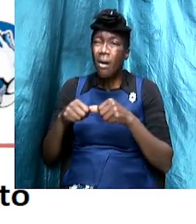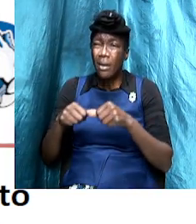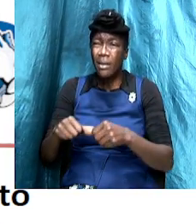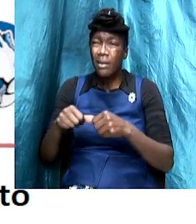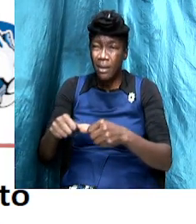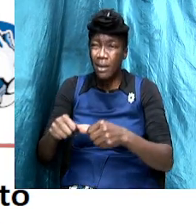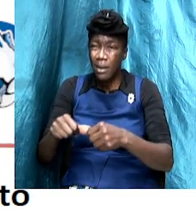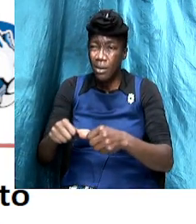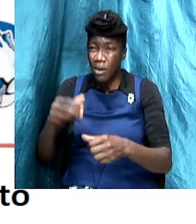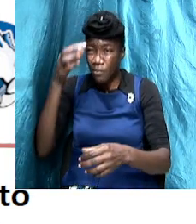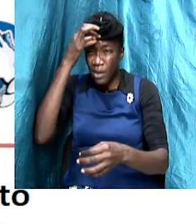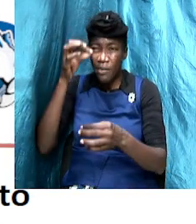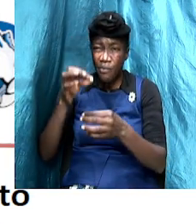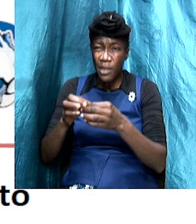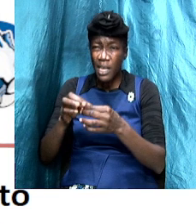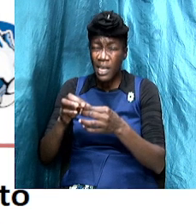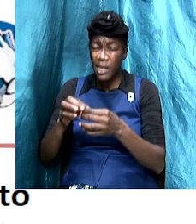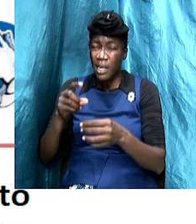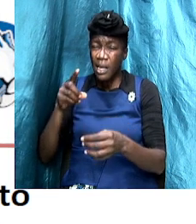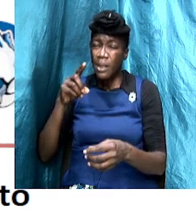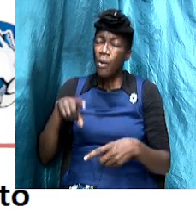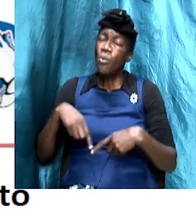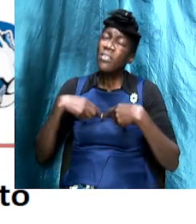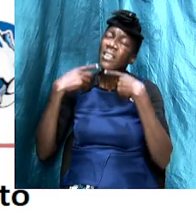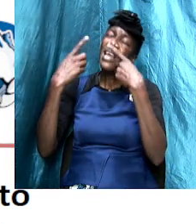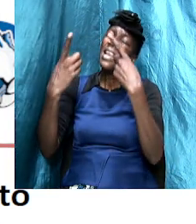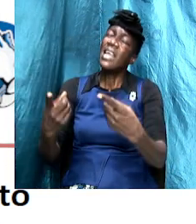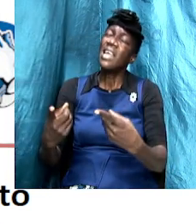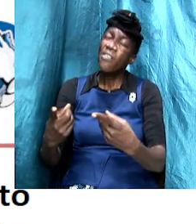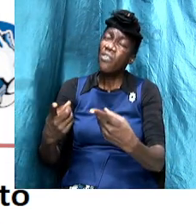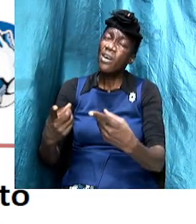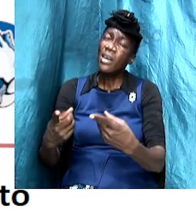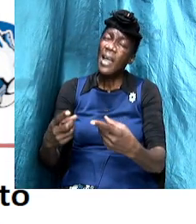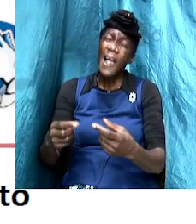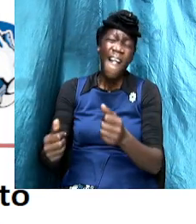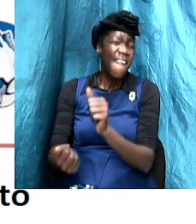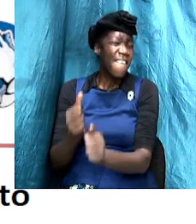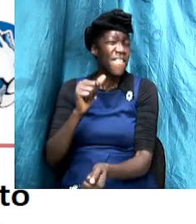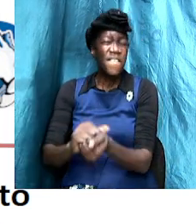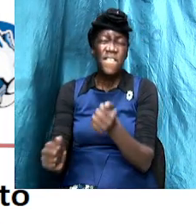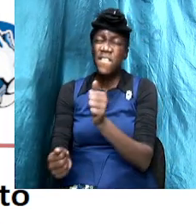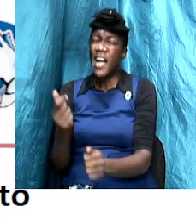once delivered. You see them things that I'm talking to you about, brethren? Fight for it.